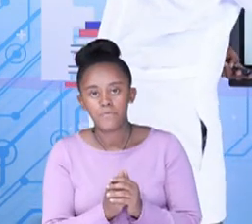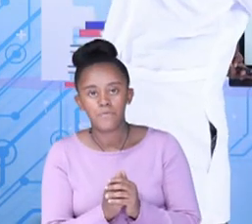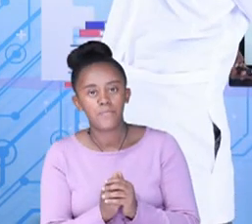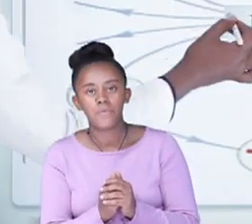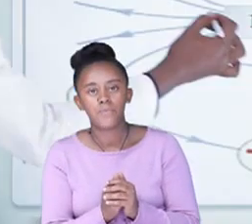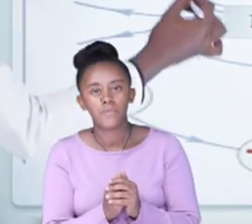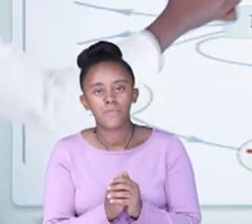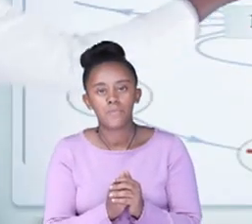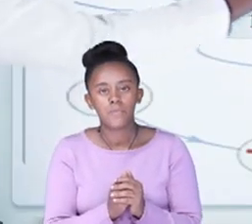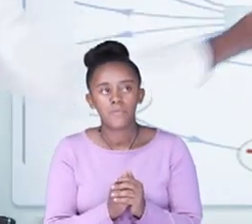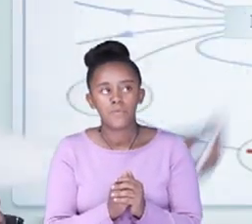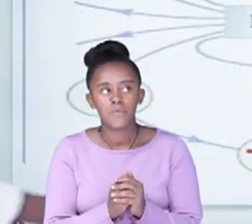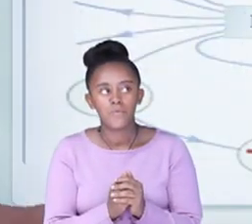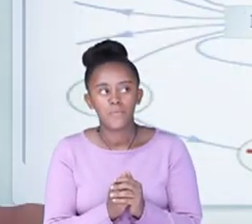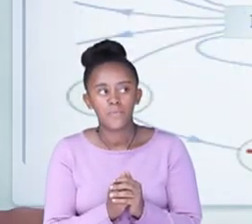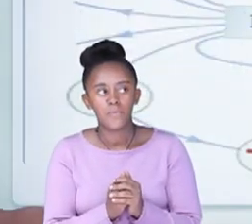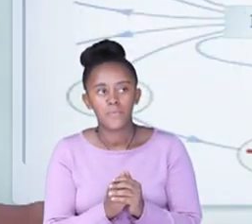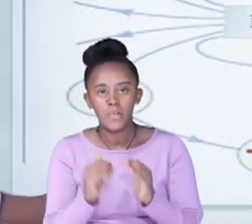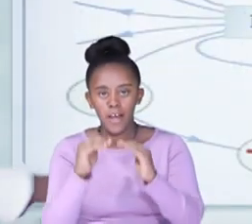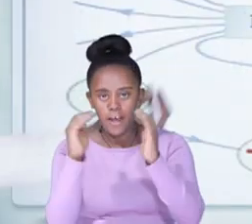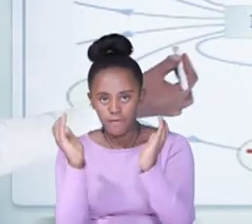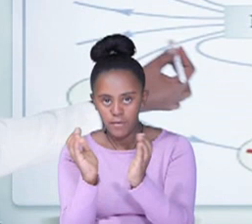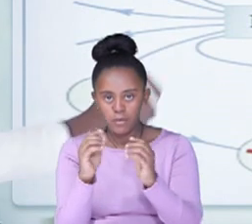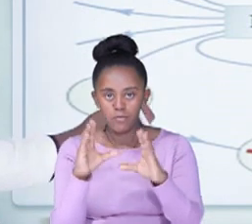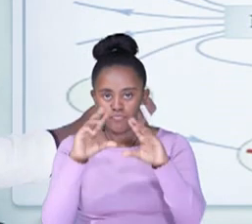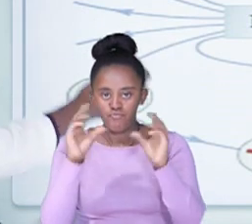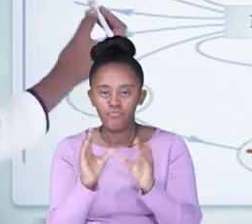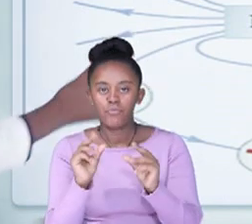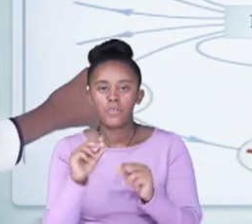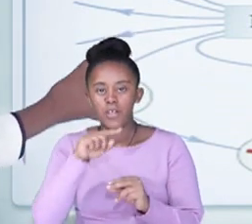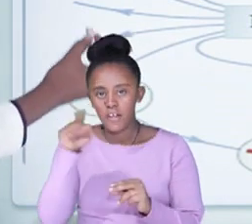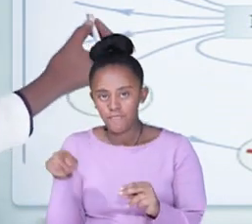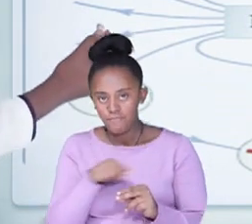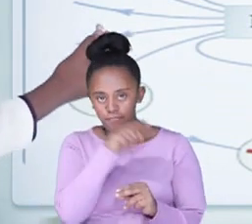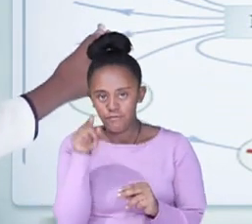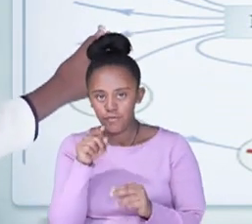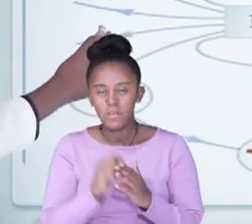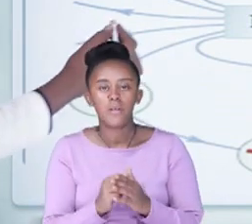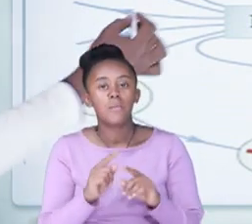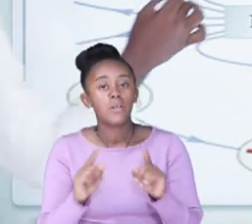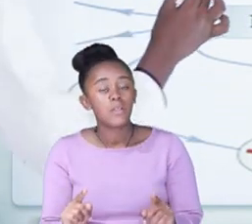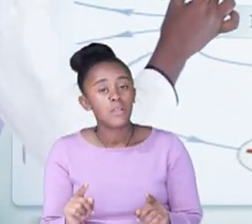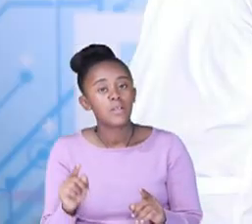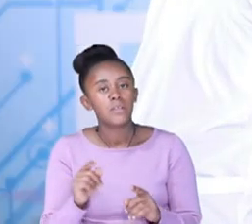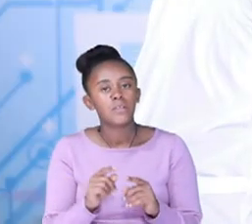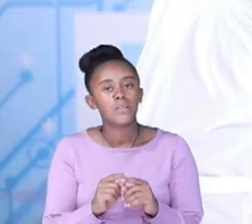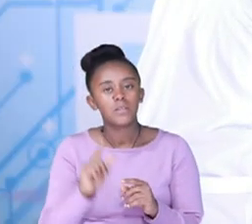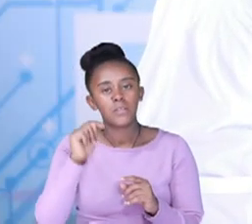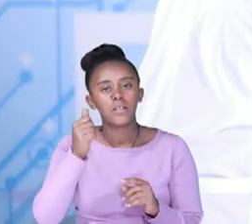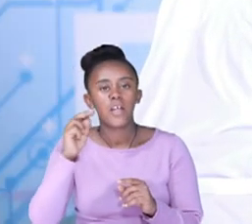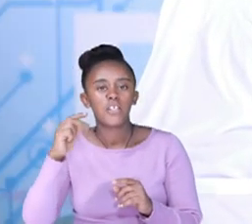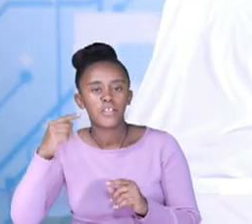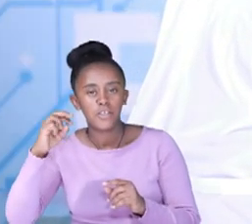Here we have a curvy field line. You might have such a field line, but the force must be drawn tangent. At a